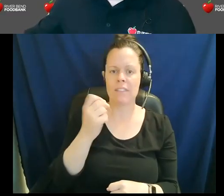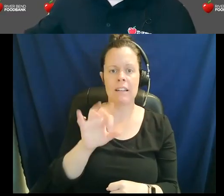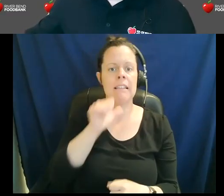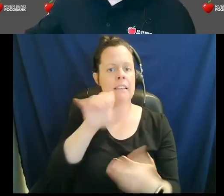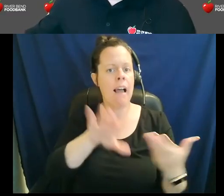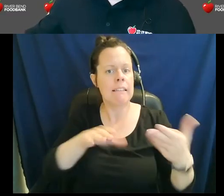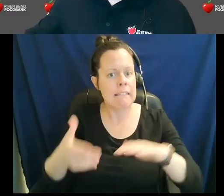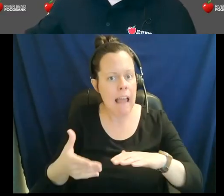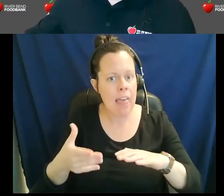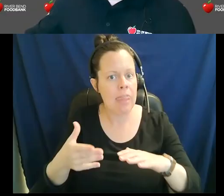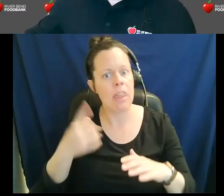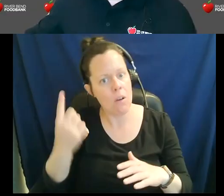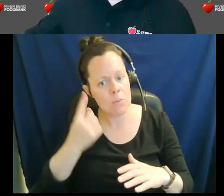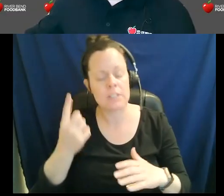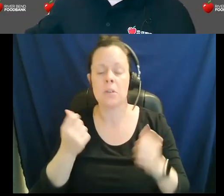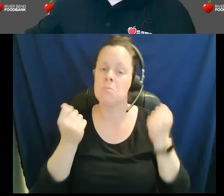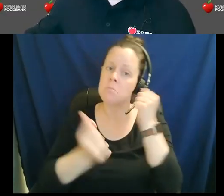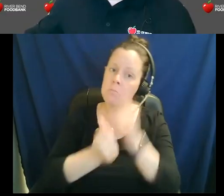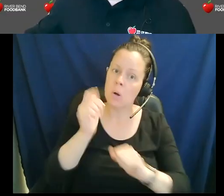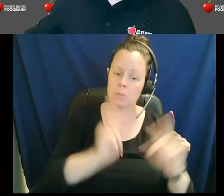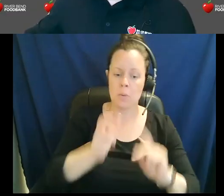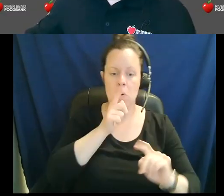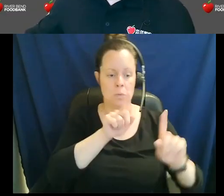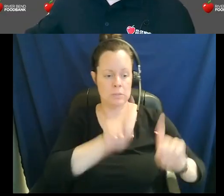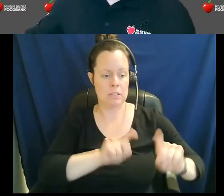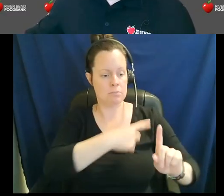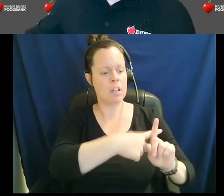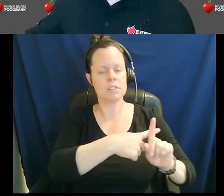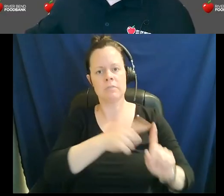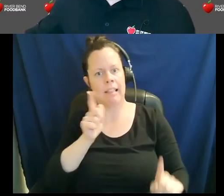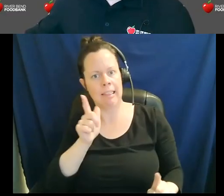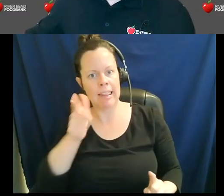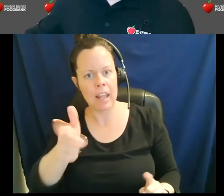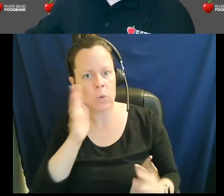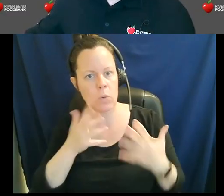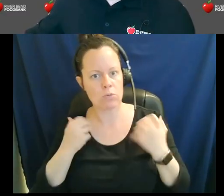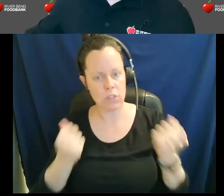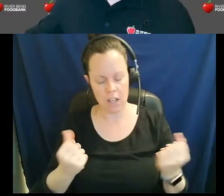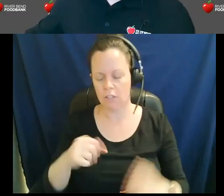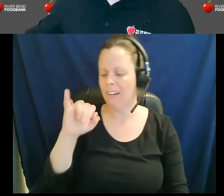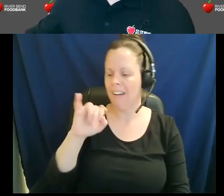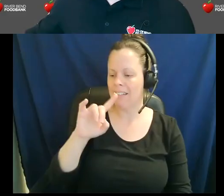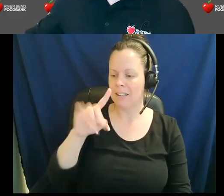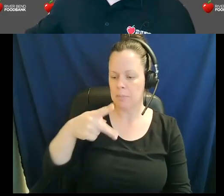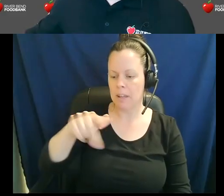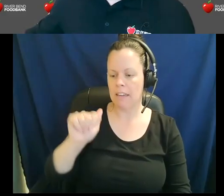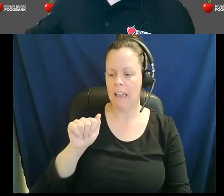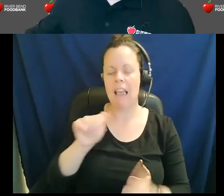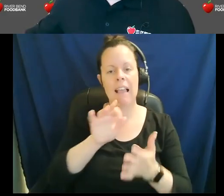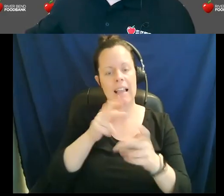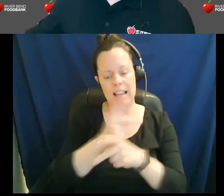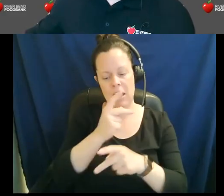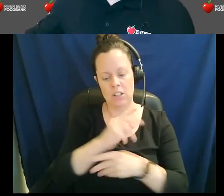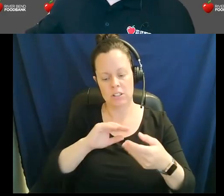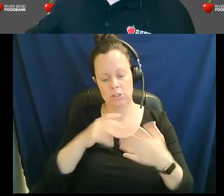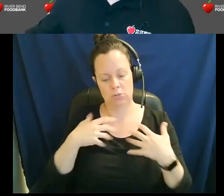of individuals who test positive eventually recover. IDPH calculates the recovery number at